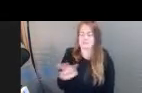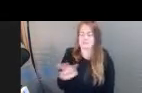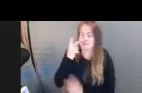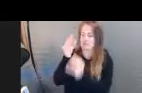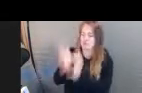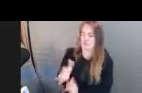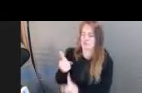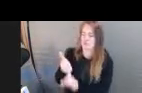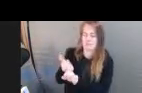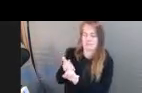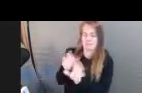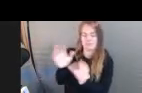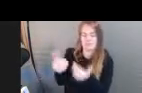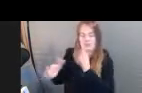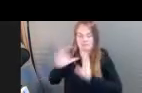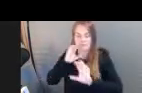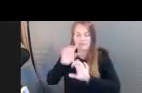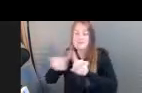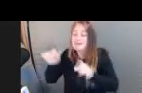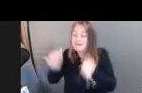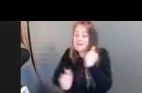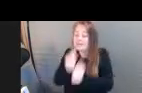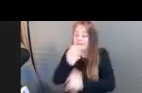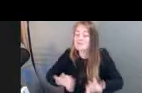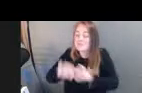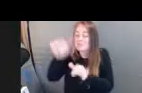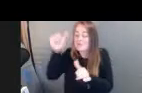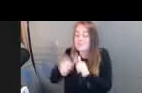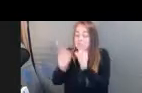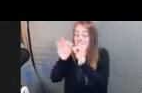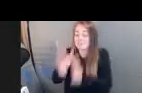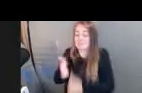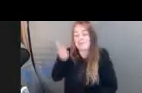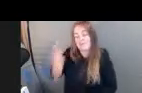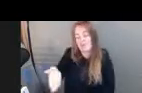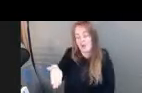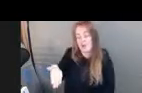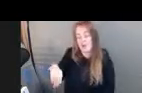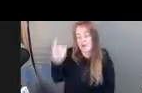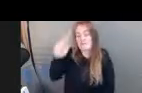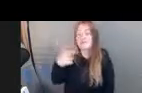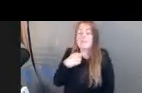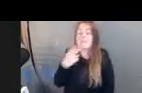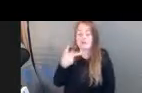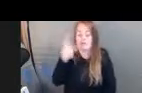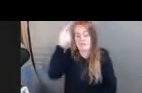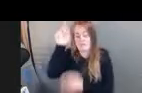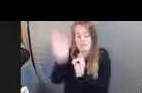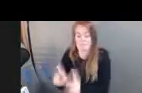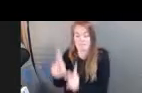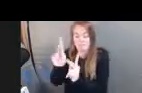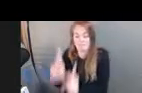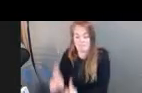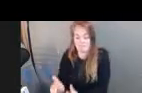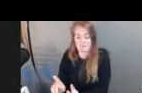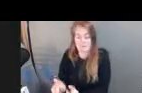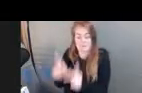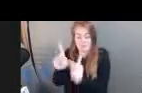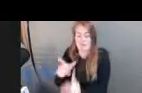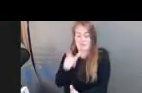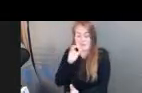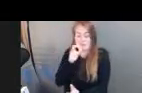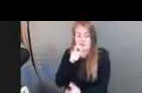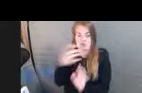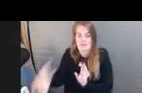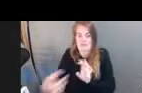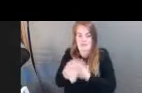they're providing that communication. But remember, that interpreter is there to provide a voice for the individual, and the individual you're connecting with